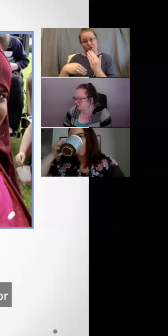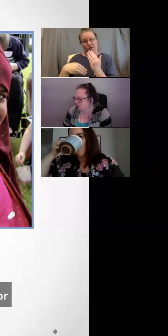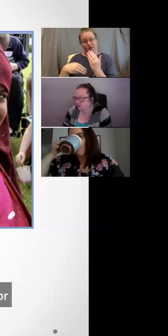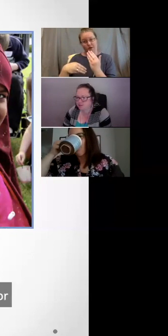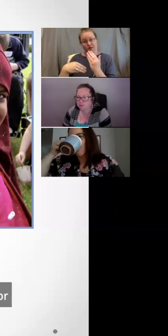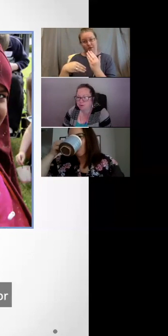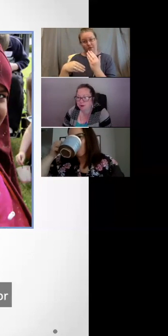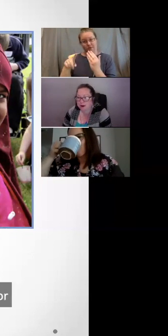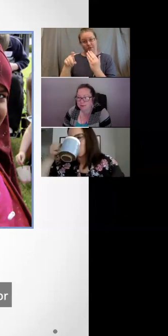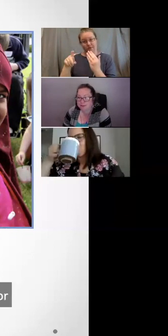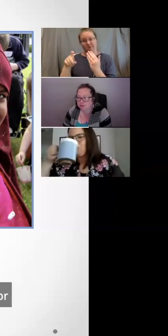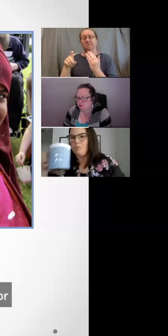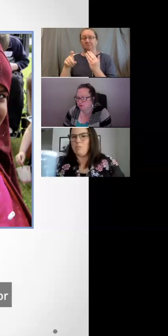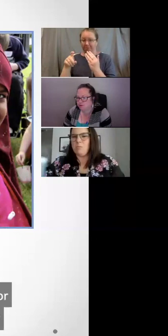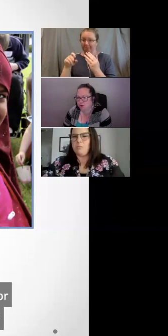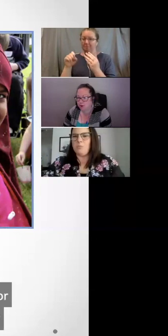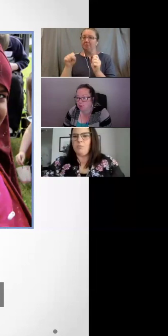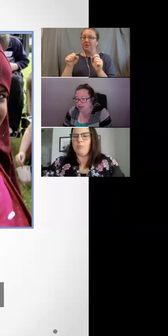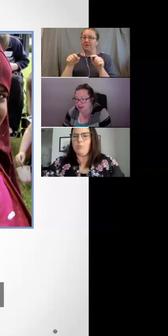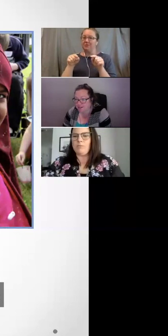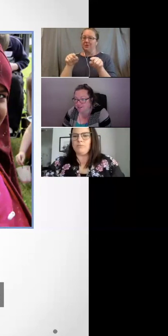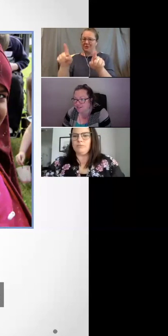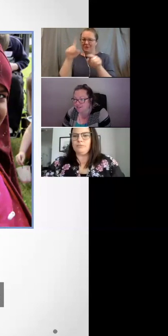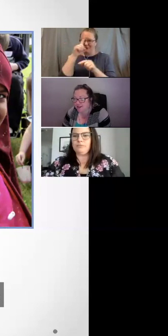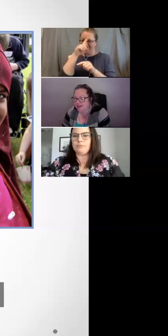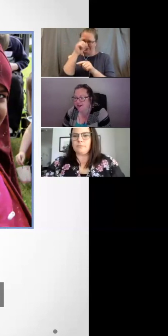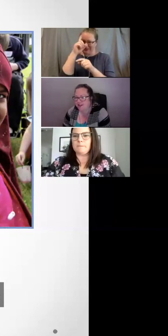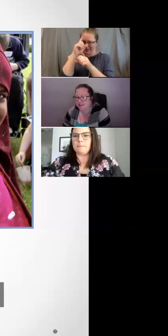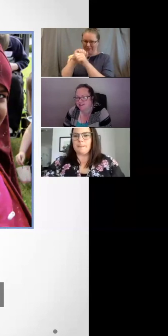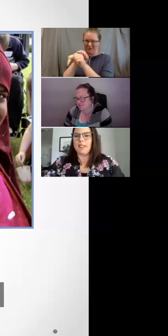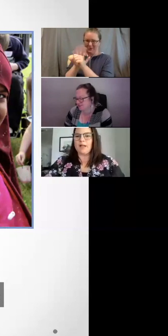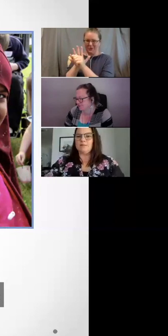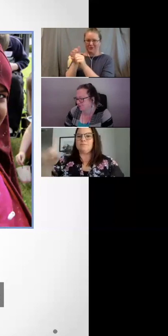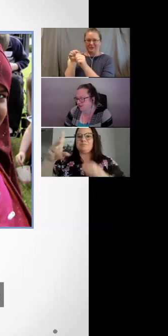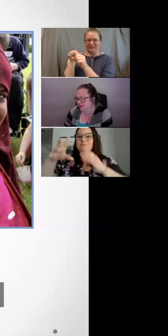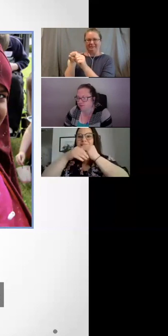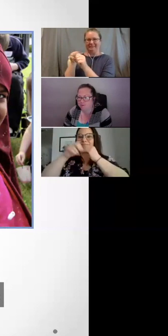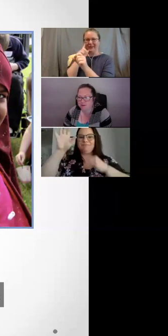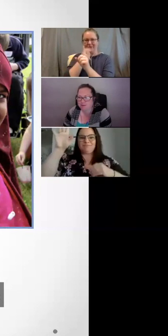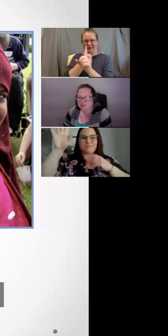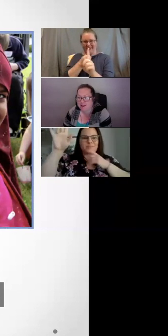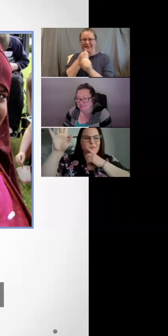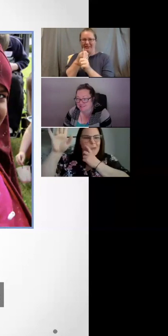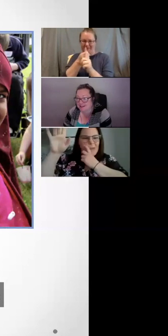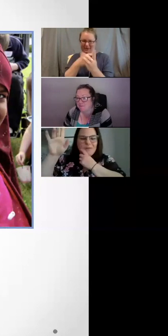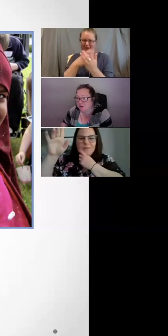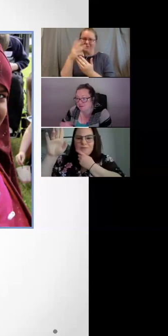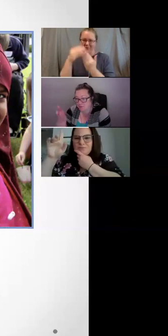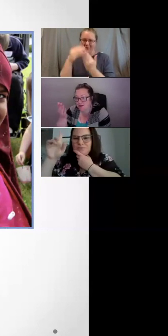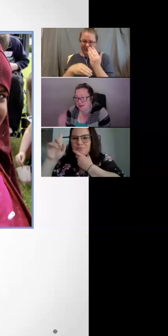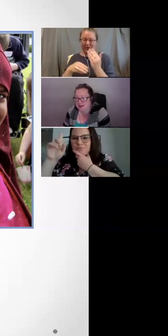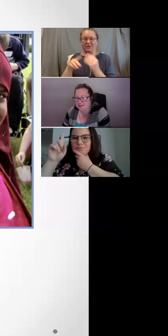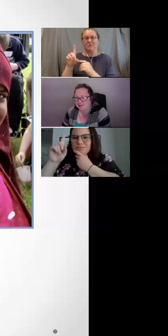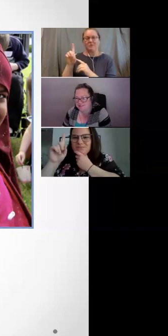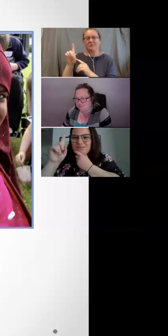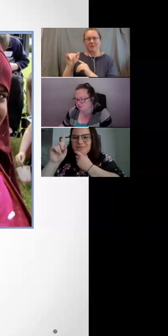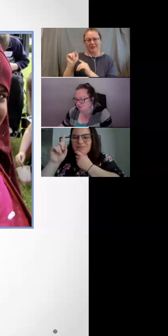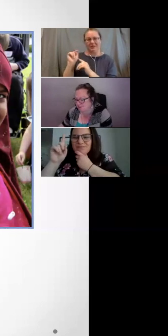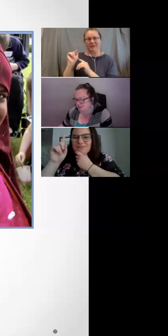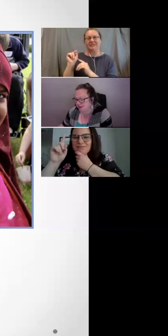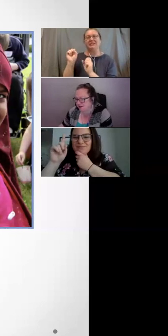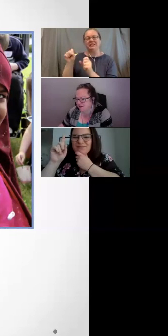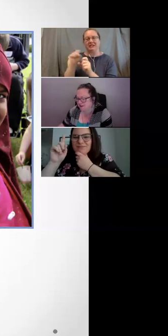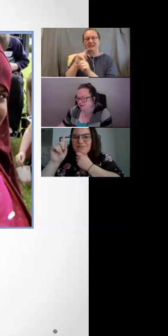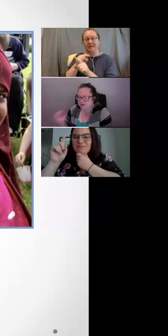be some changes to programming due to COVID-19. Again, I think Deaf Youth Today will be able to answer that, but if you want to add